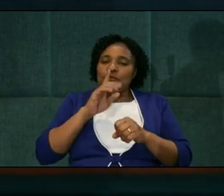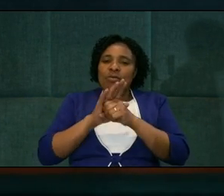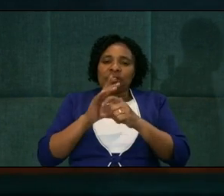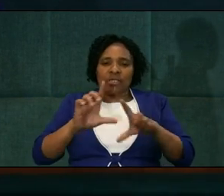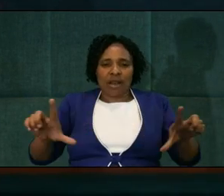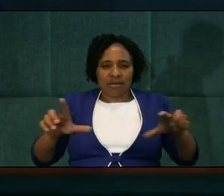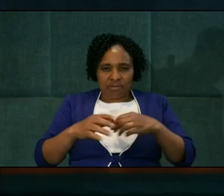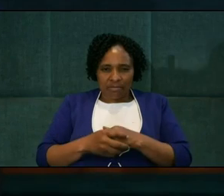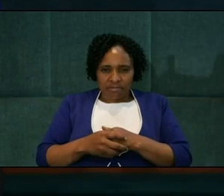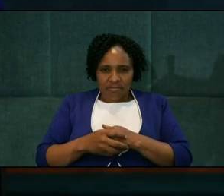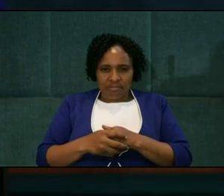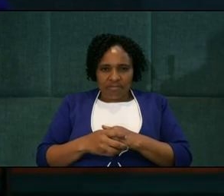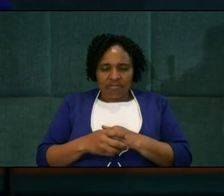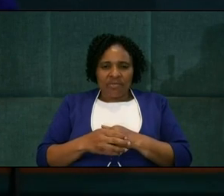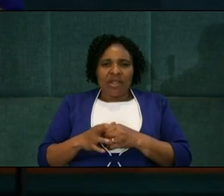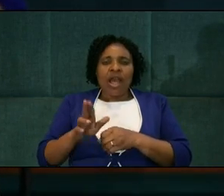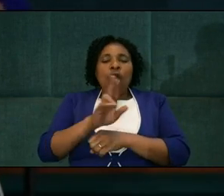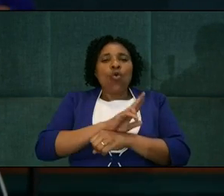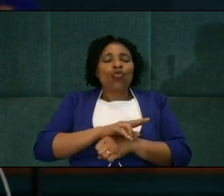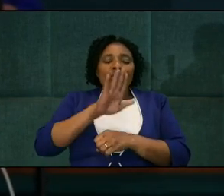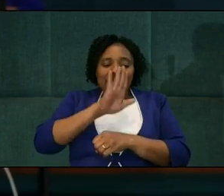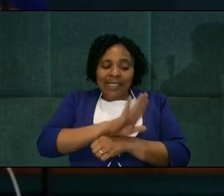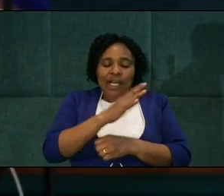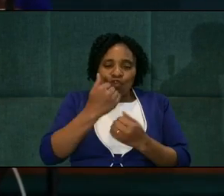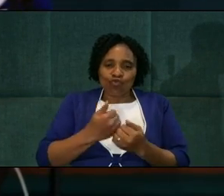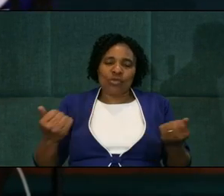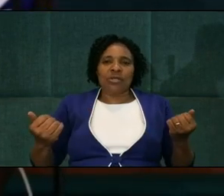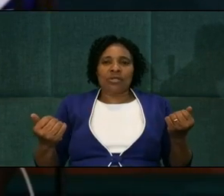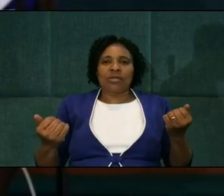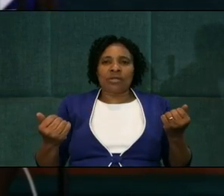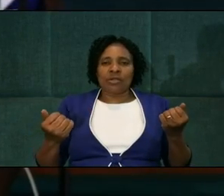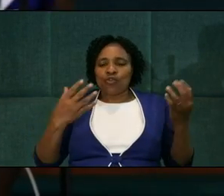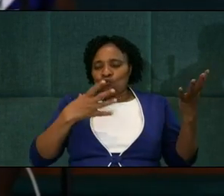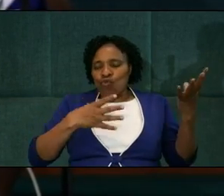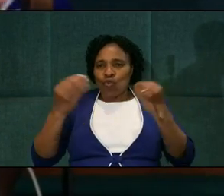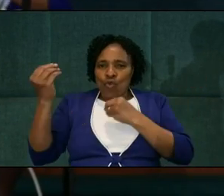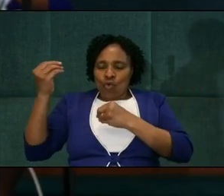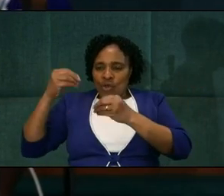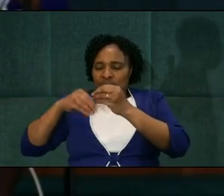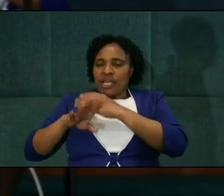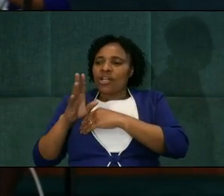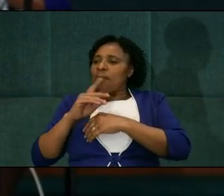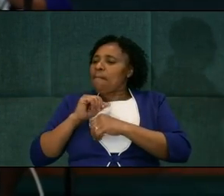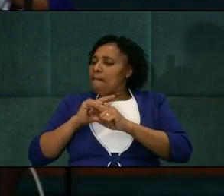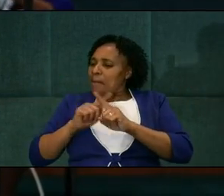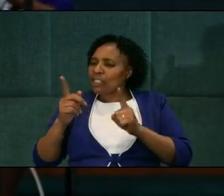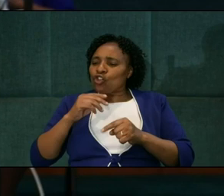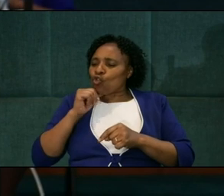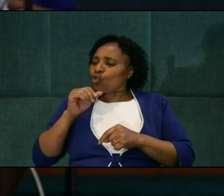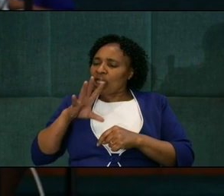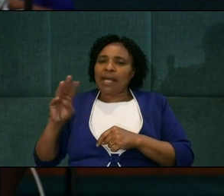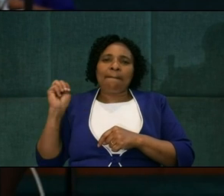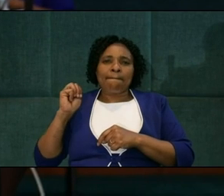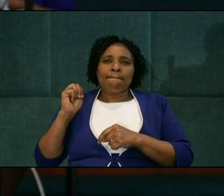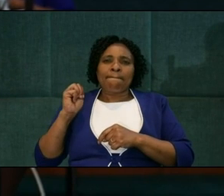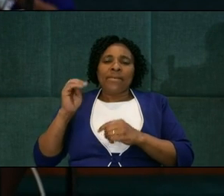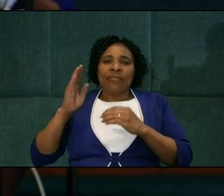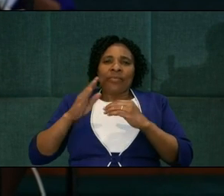land. I will use their children to go in, but not them. Except